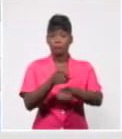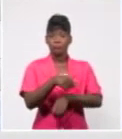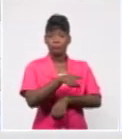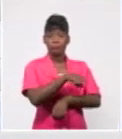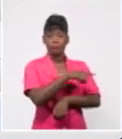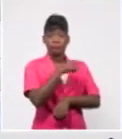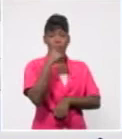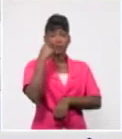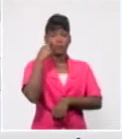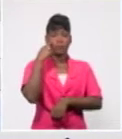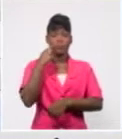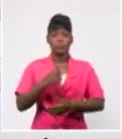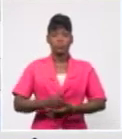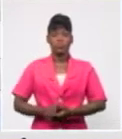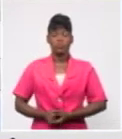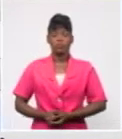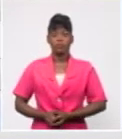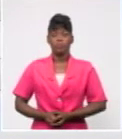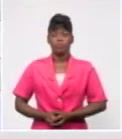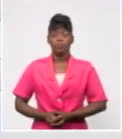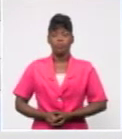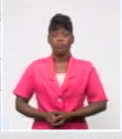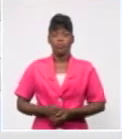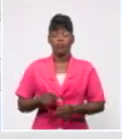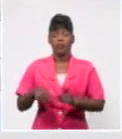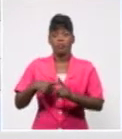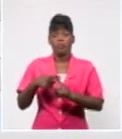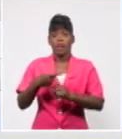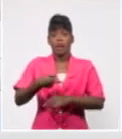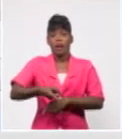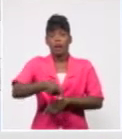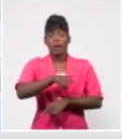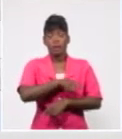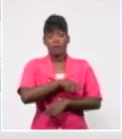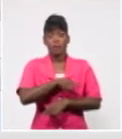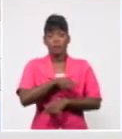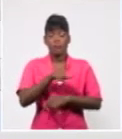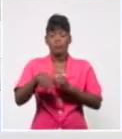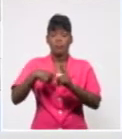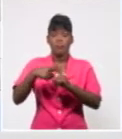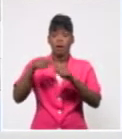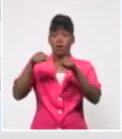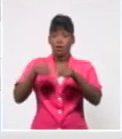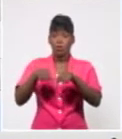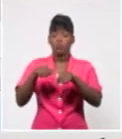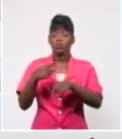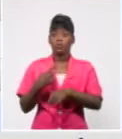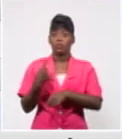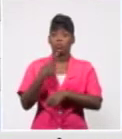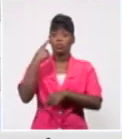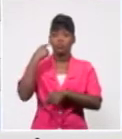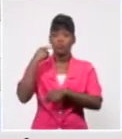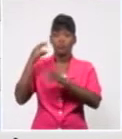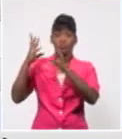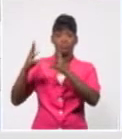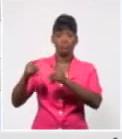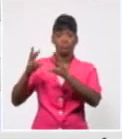everyone to engage in the compliance of all established measures, since the disease has proved to be highly